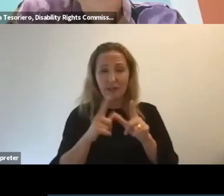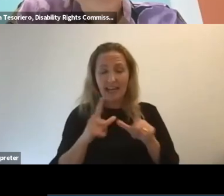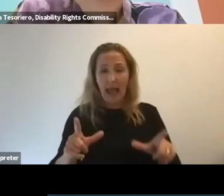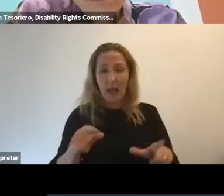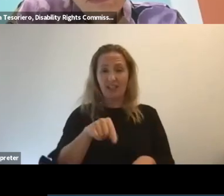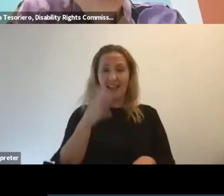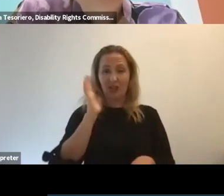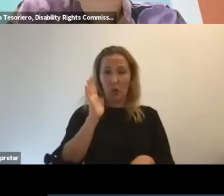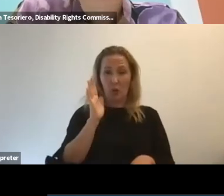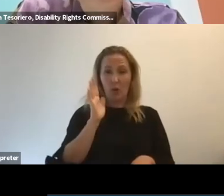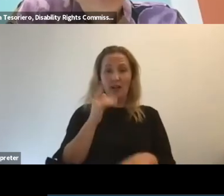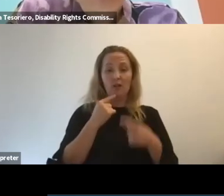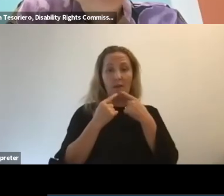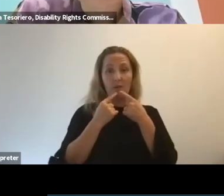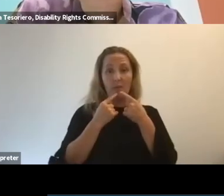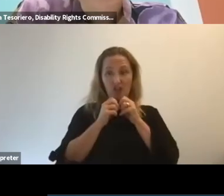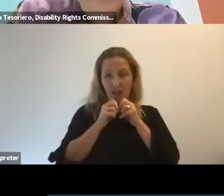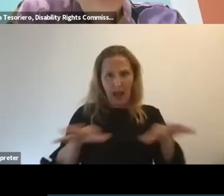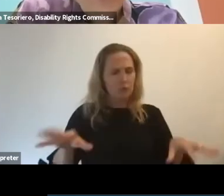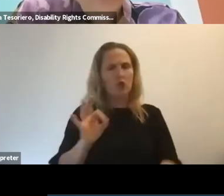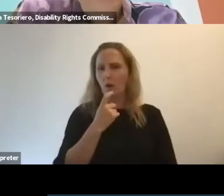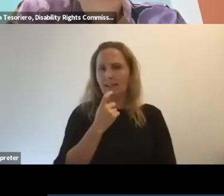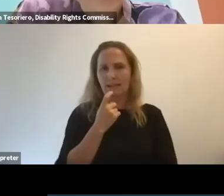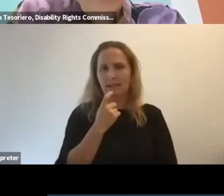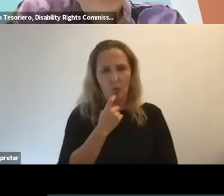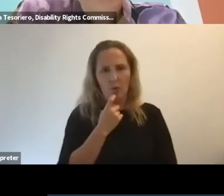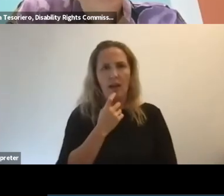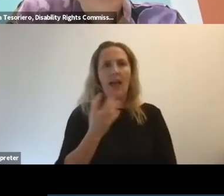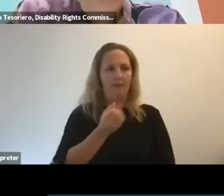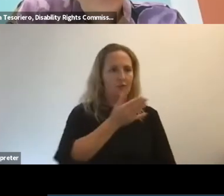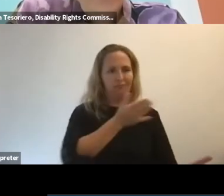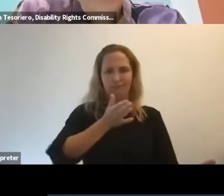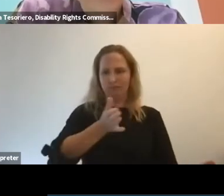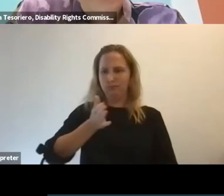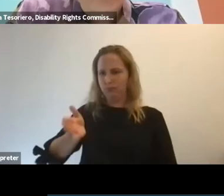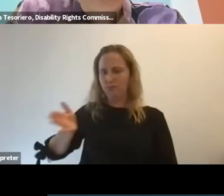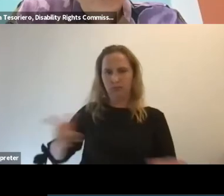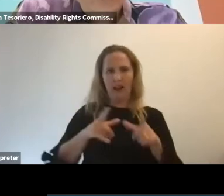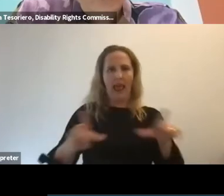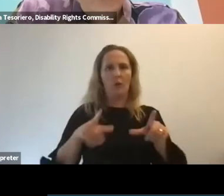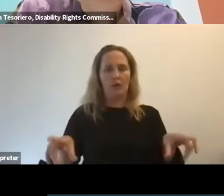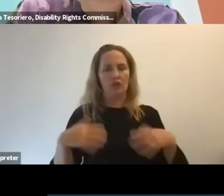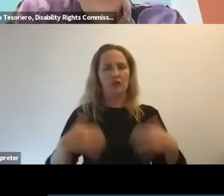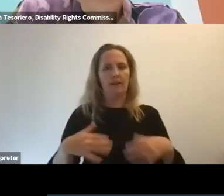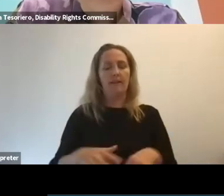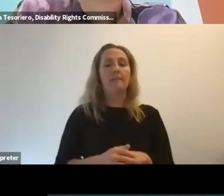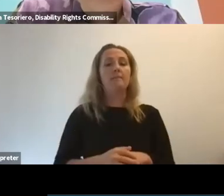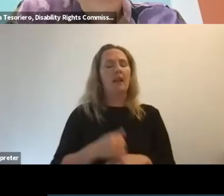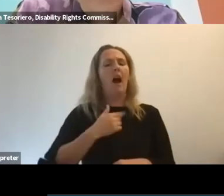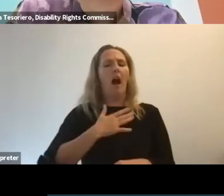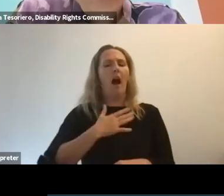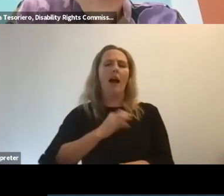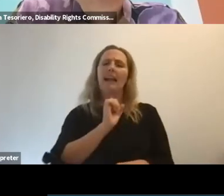simple information through wasn't simple. And I just love the philosophy that person took to,